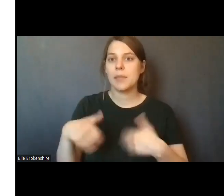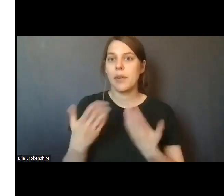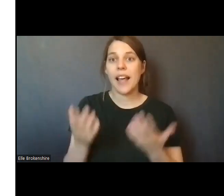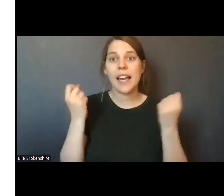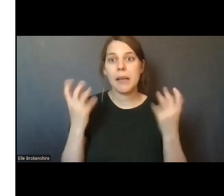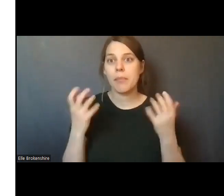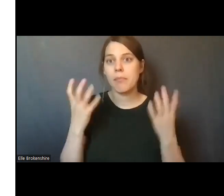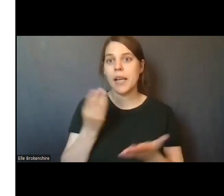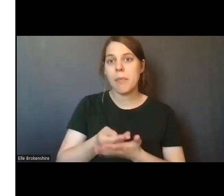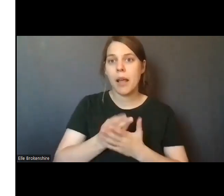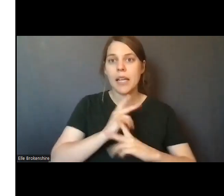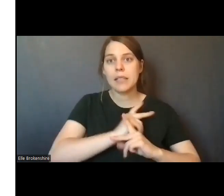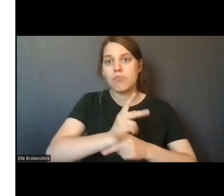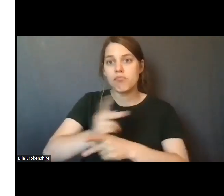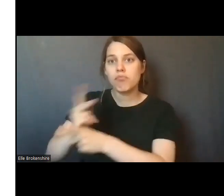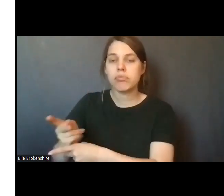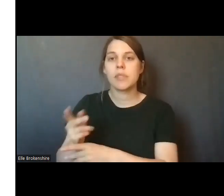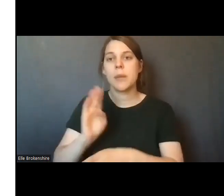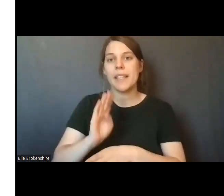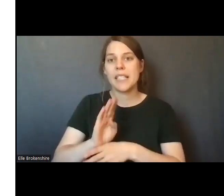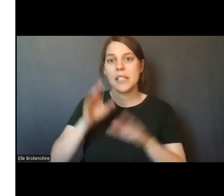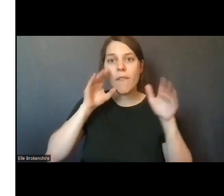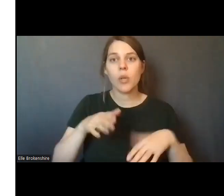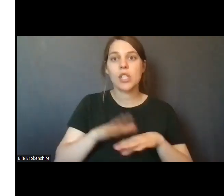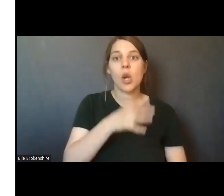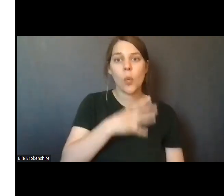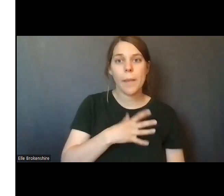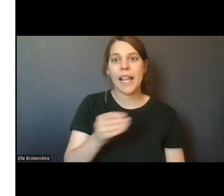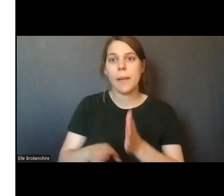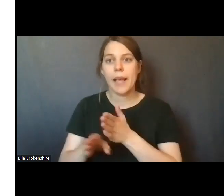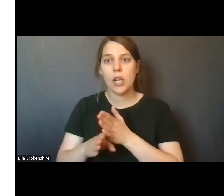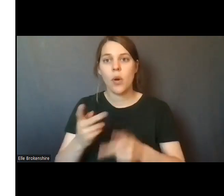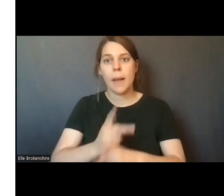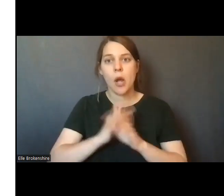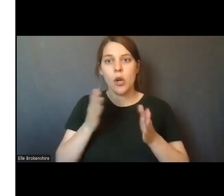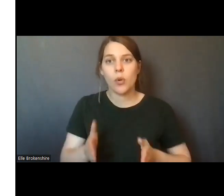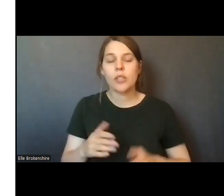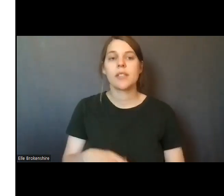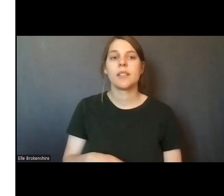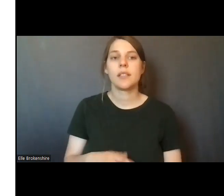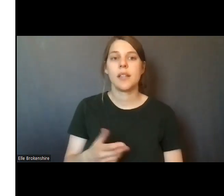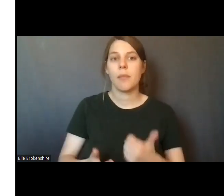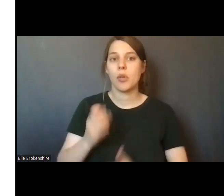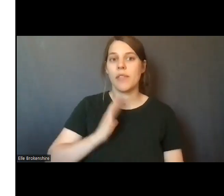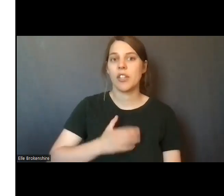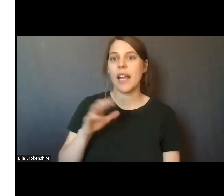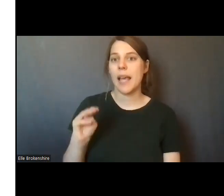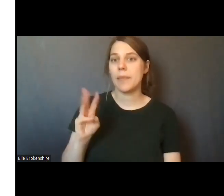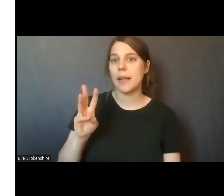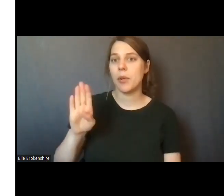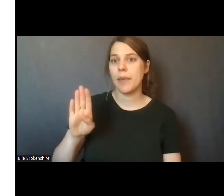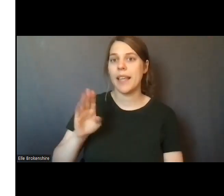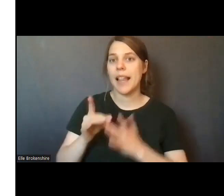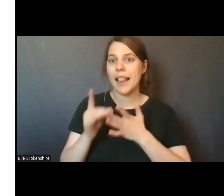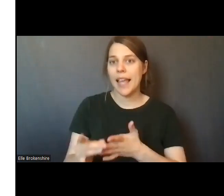minority and women borrowers. 76% of borrowers in IPGH's portfolio are MWBE-led